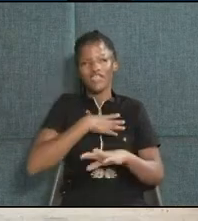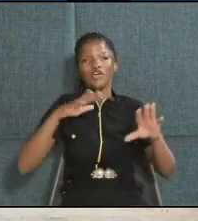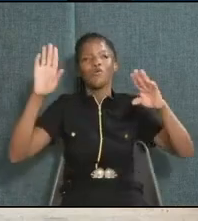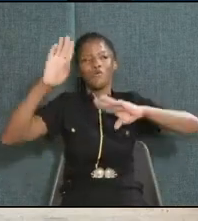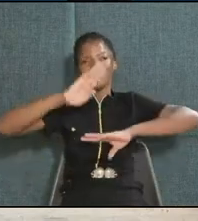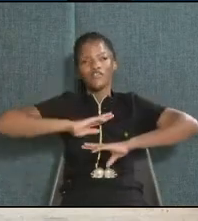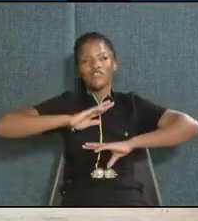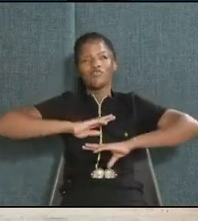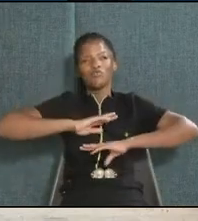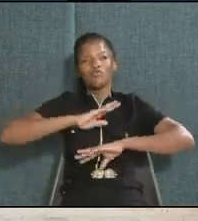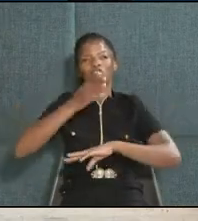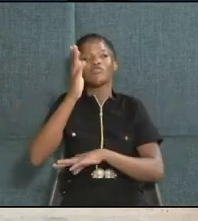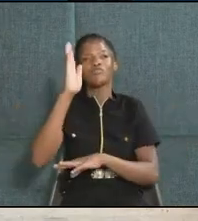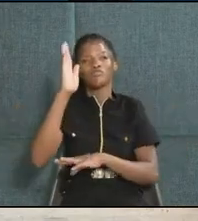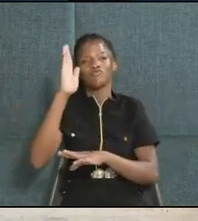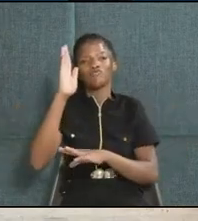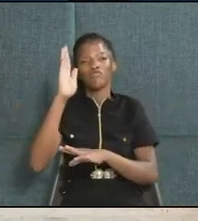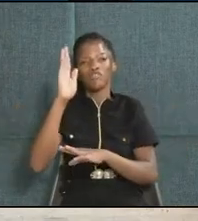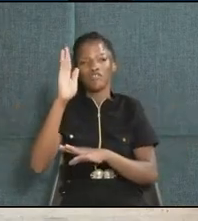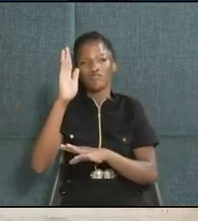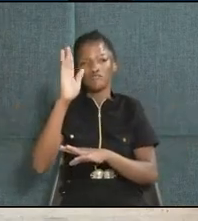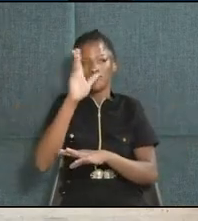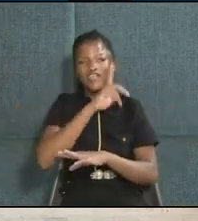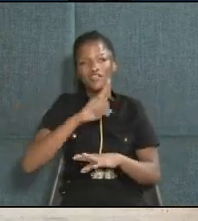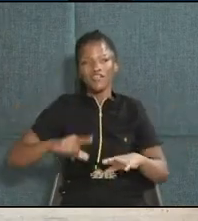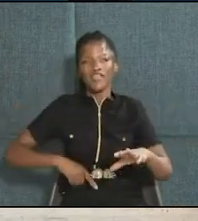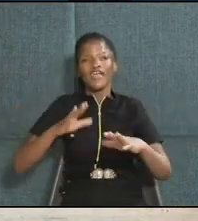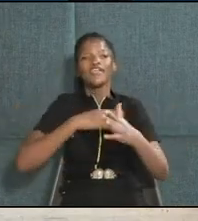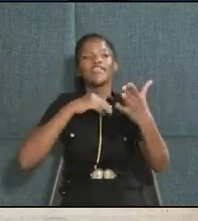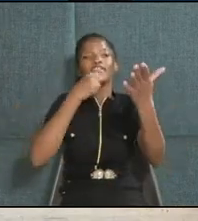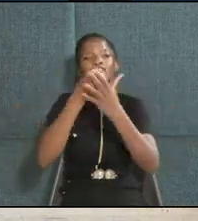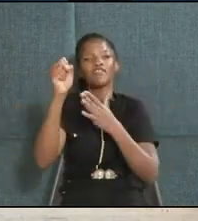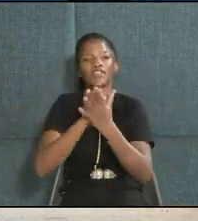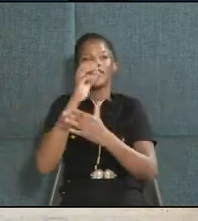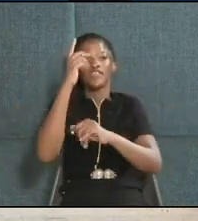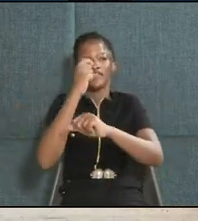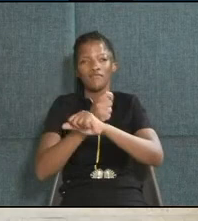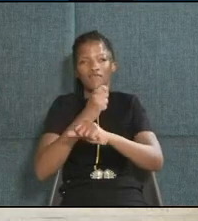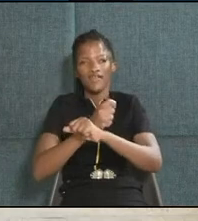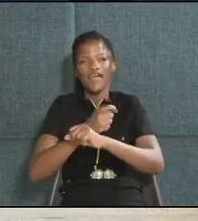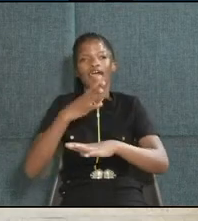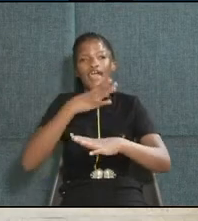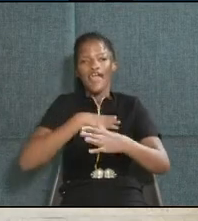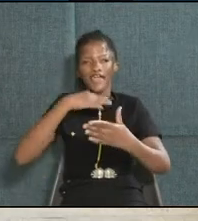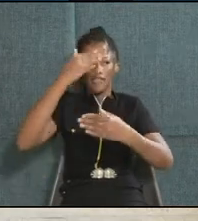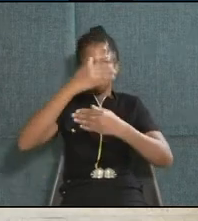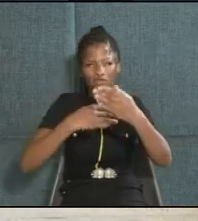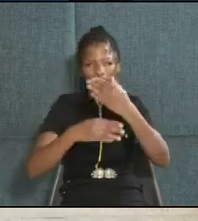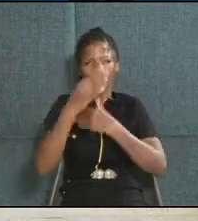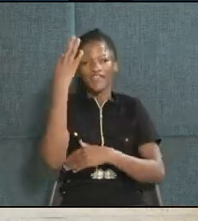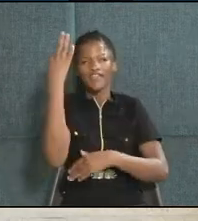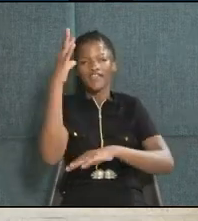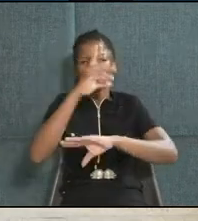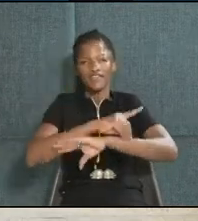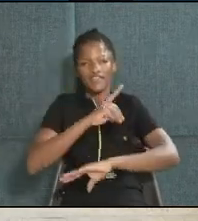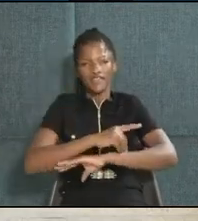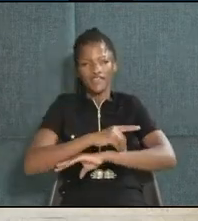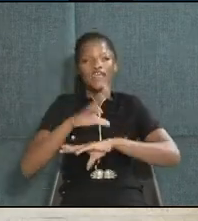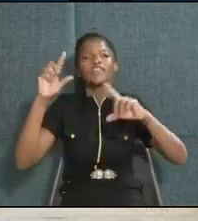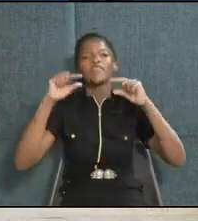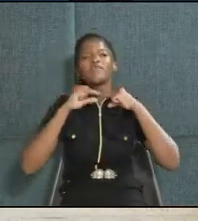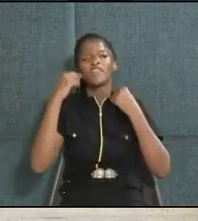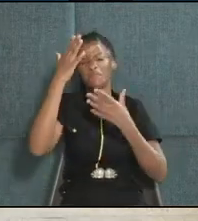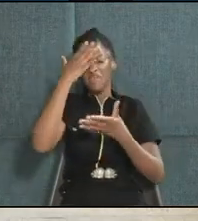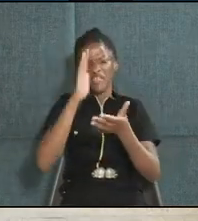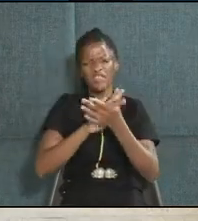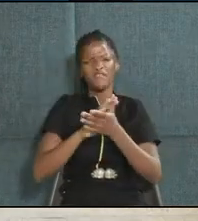with God. He also told them that he will destroy the temple and build it in just 3 days. So children, the priests and the rulers did not